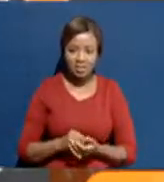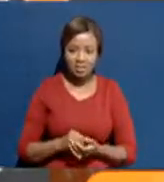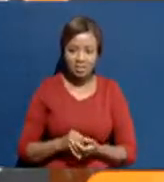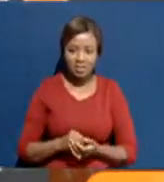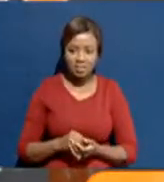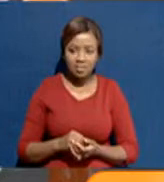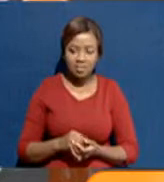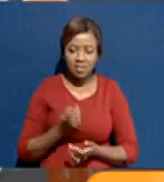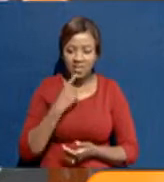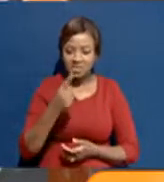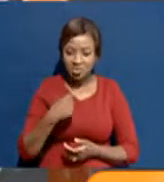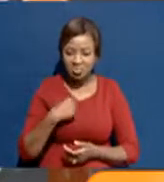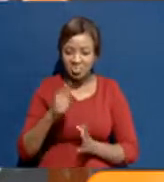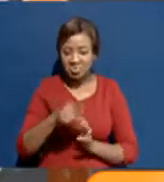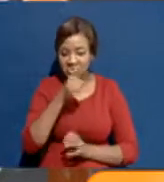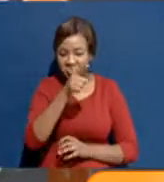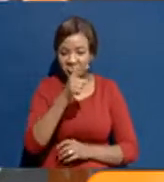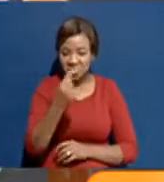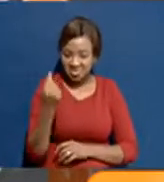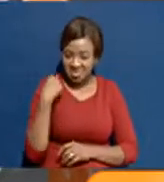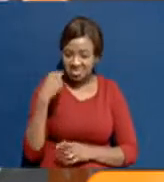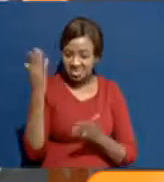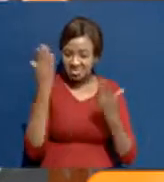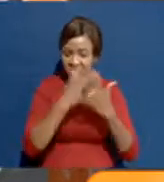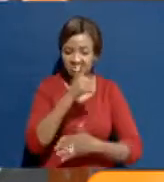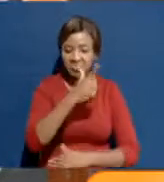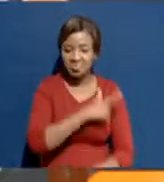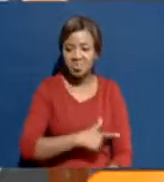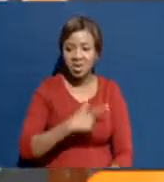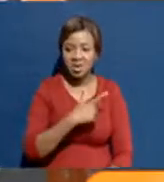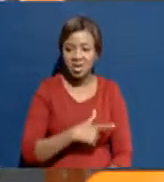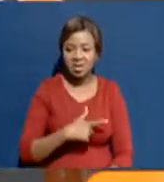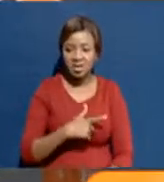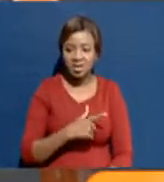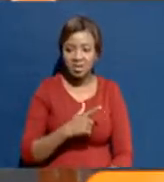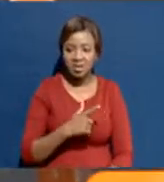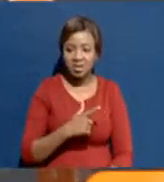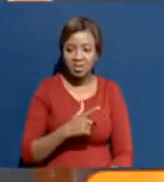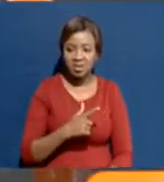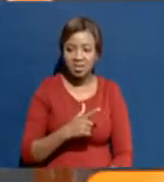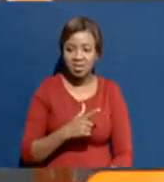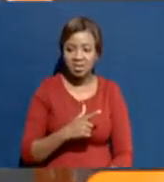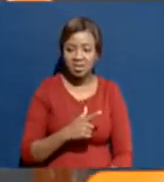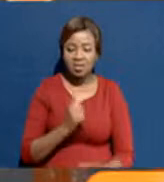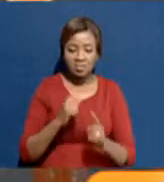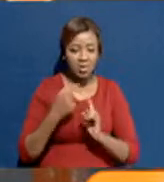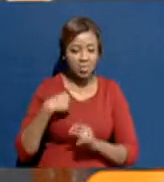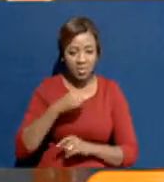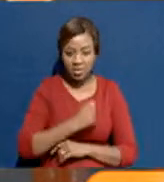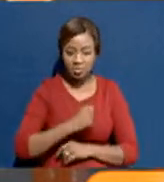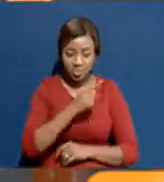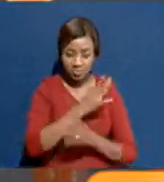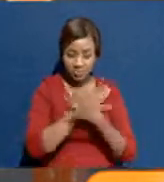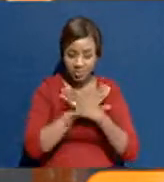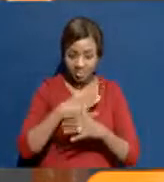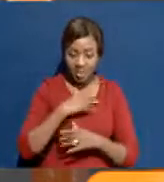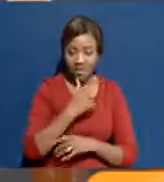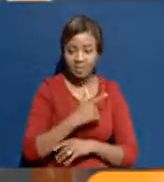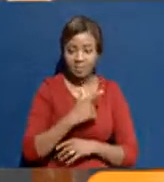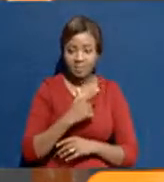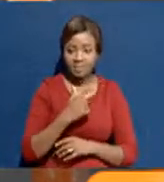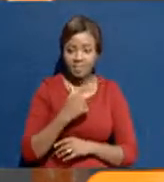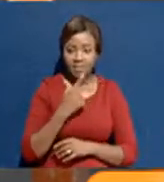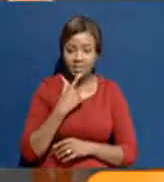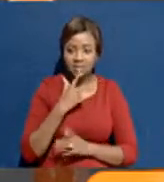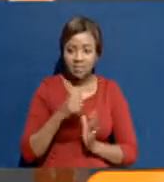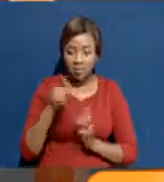"Last night, you're very lucky. We're there with you. But this is very dangerous for you. We are very sorry for you, because those guys appear to